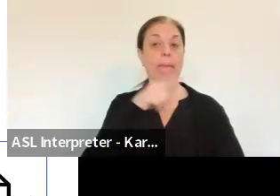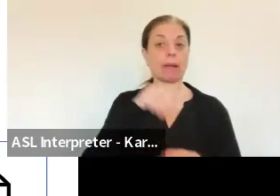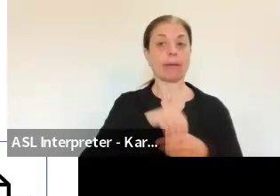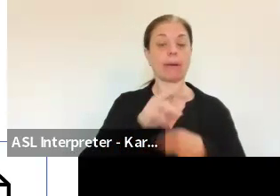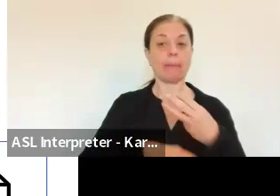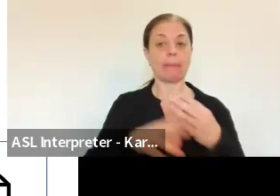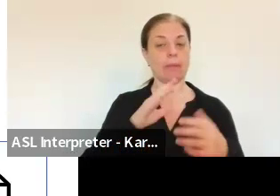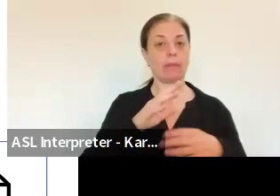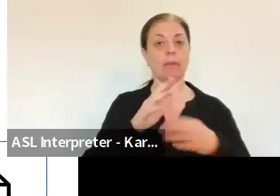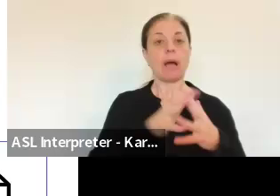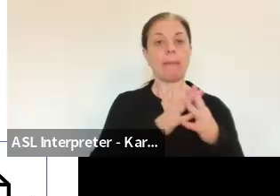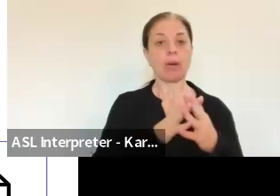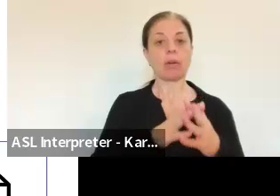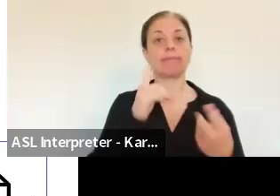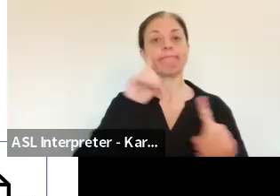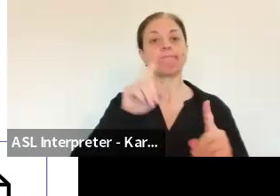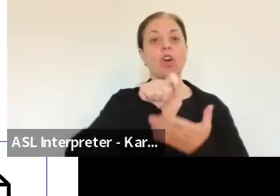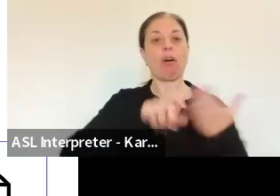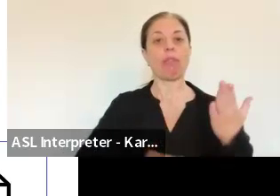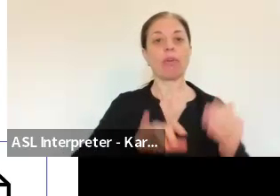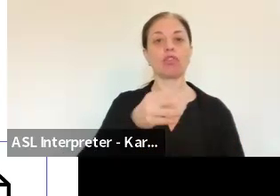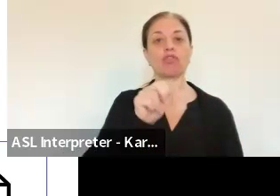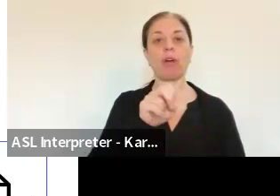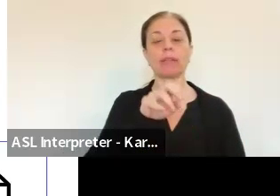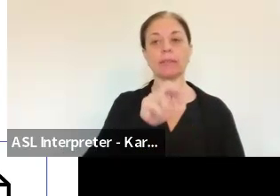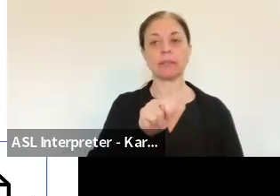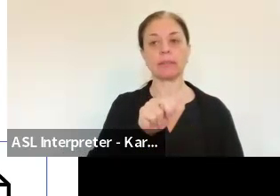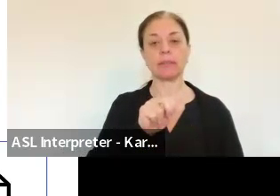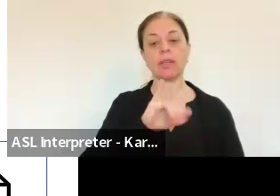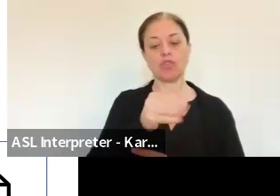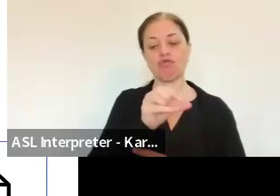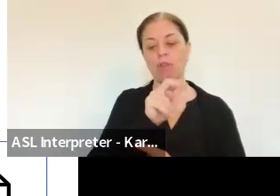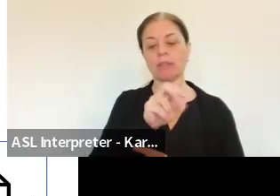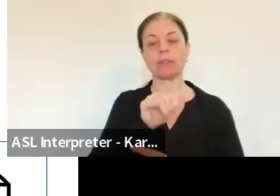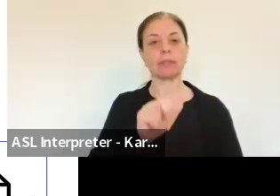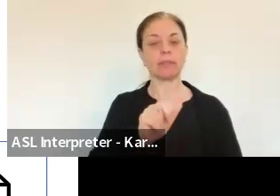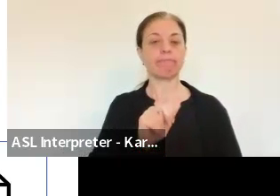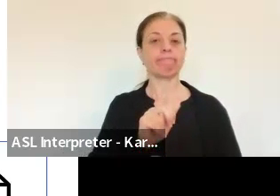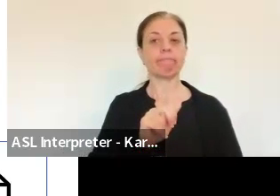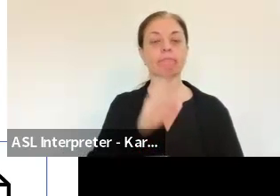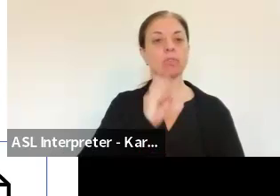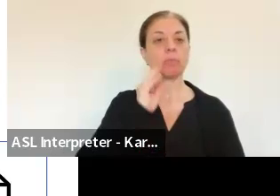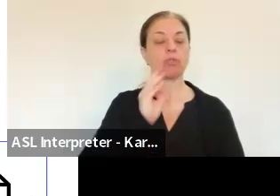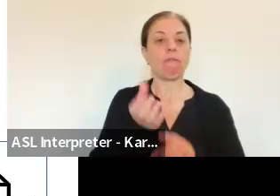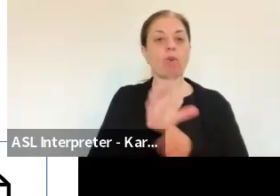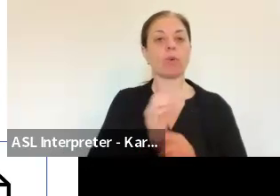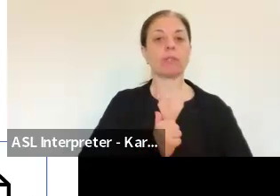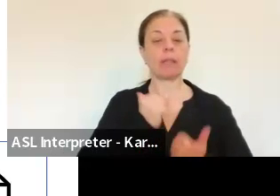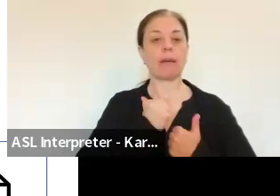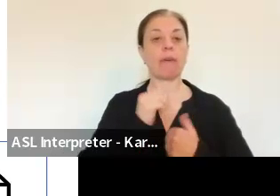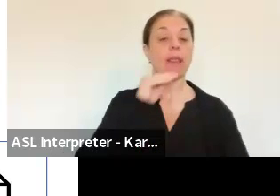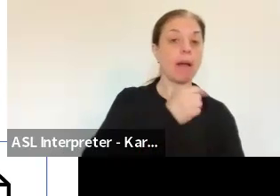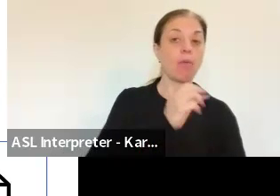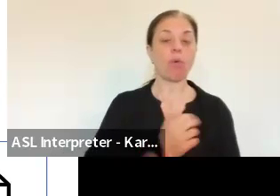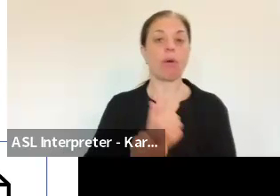America. Acclaimed author Kim Johnson powerfully connects readers to the experience of being forced to live a life-threatening lie or